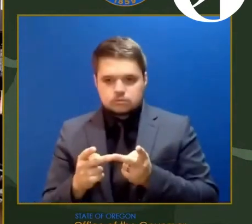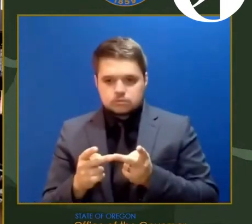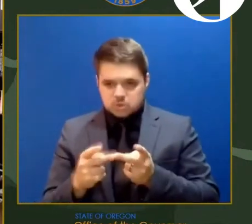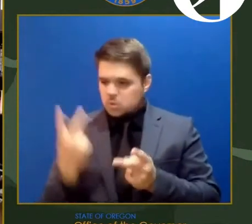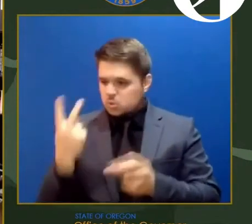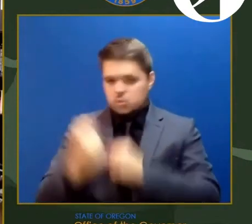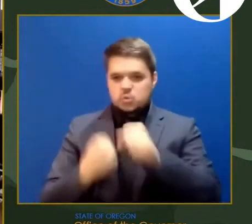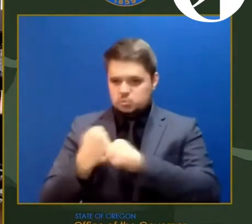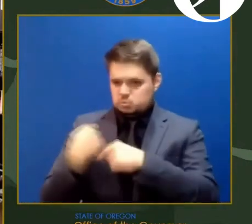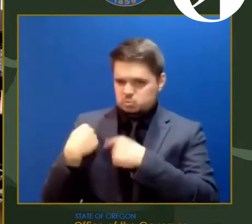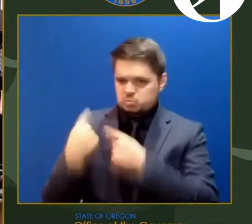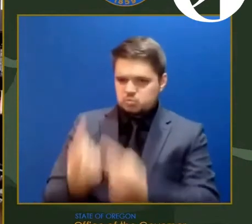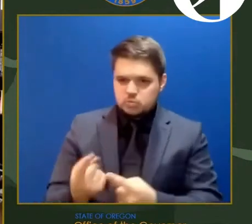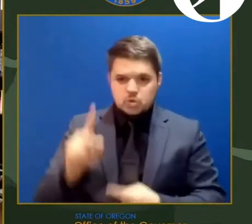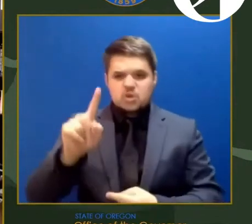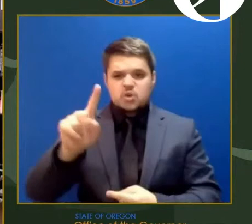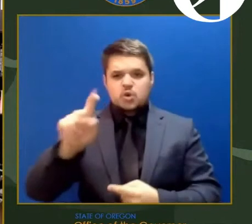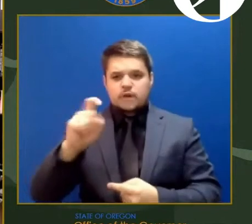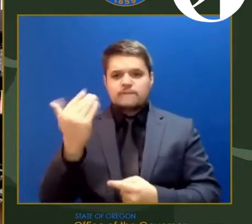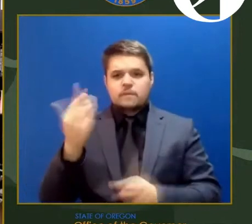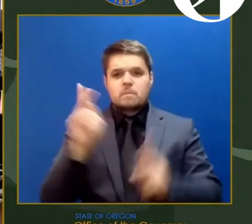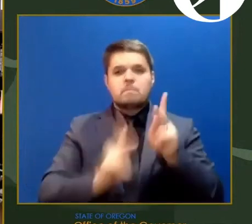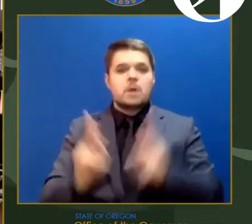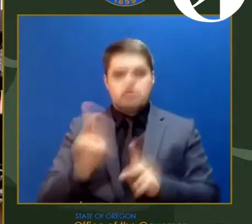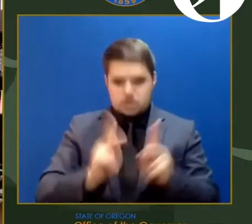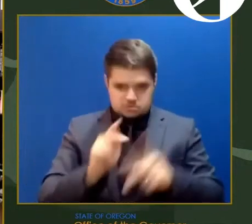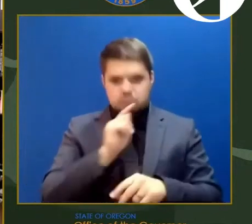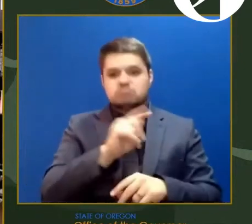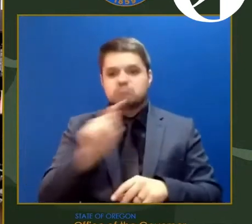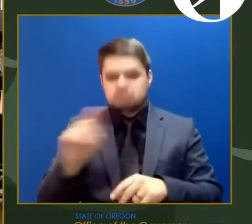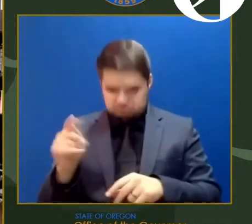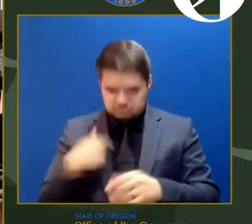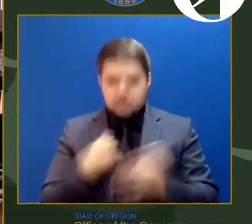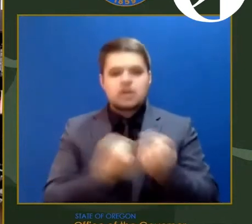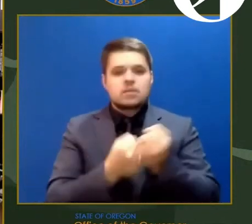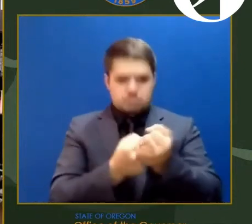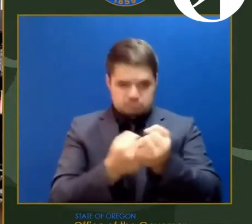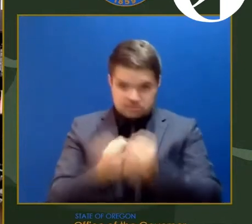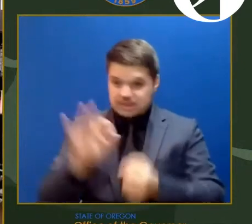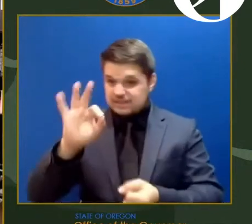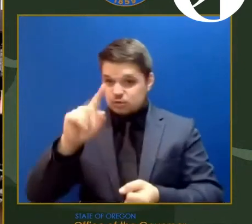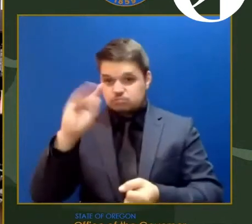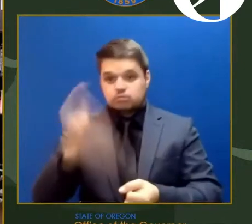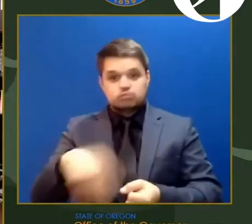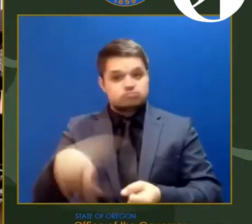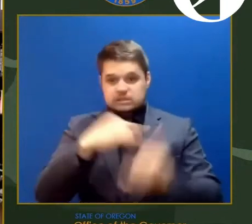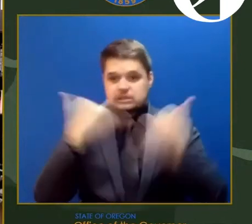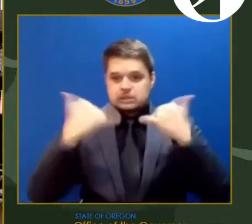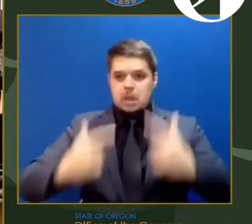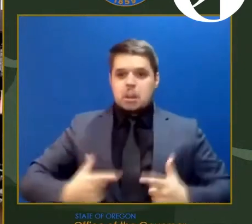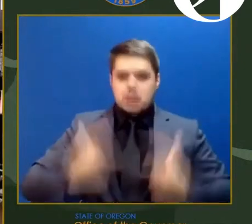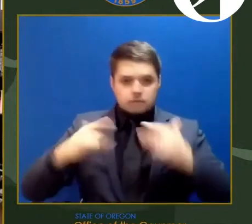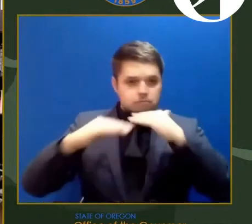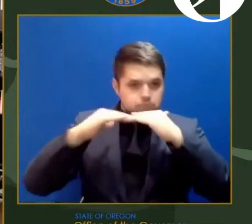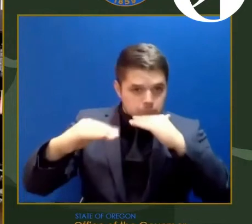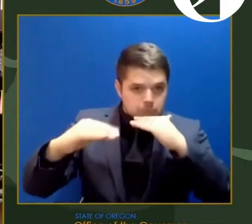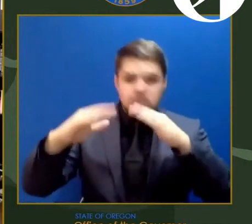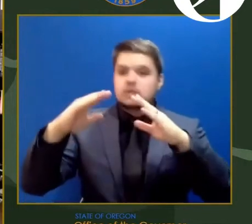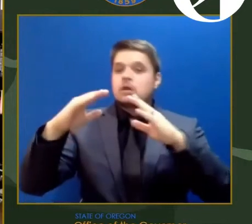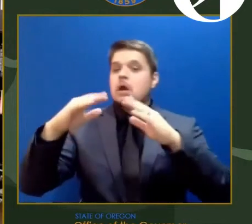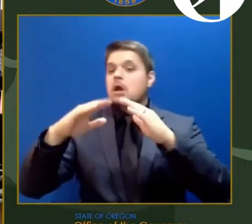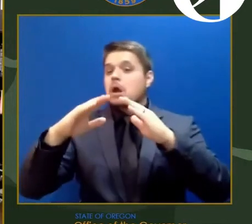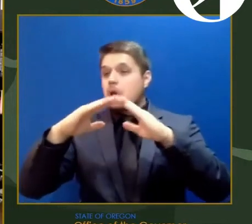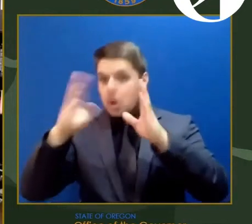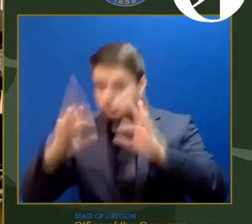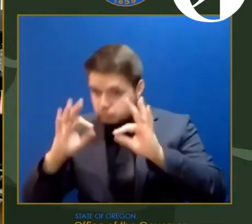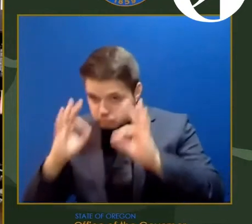individuals, and a phenomenal 91% of them are still stably housed and have not become re-engaged in the criminal justice